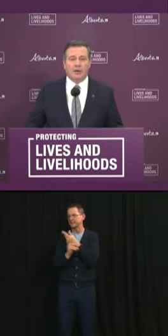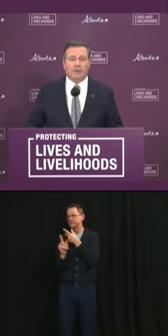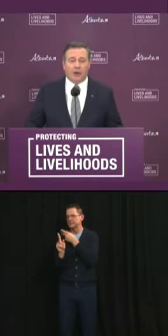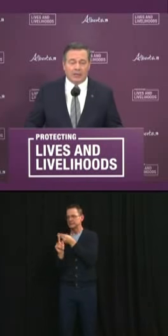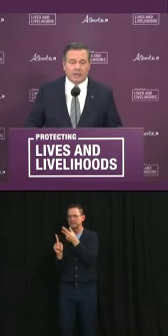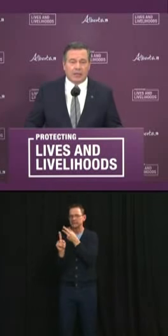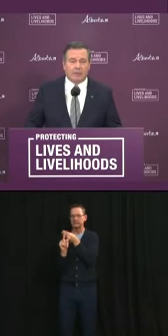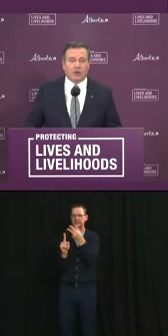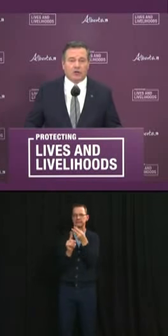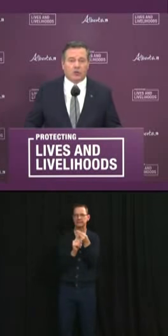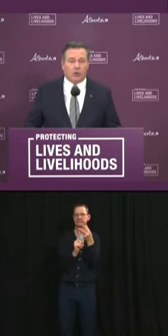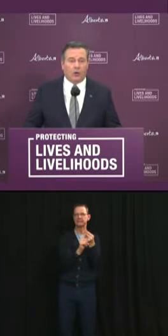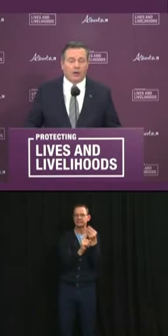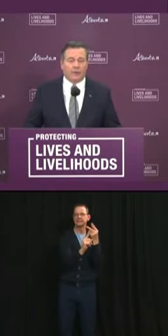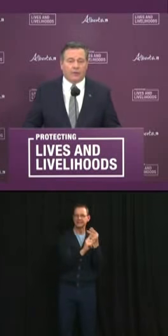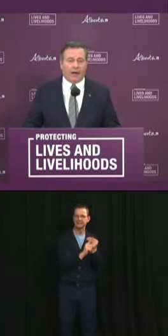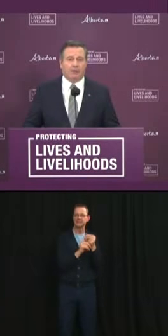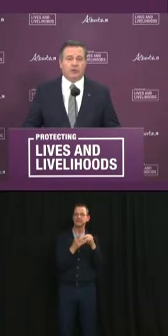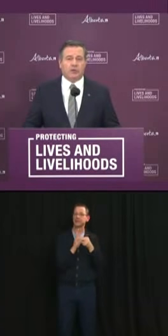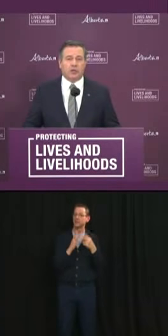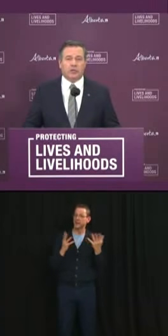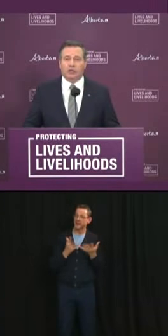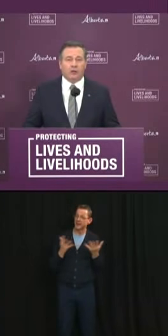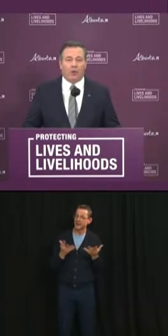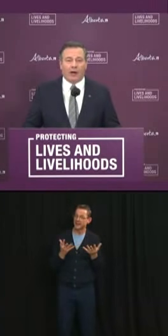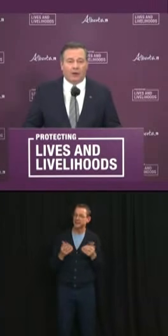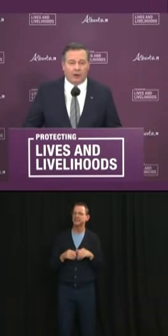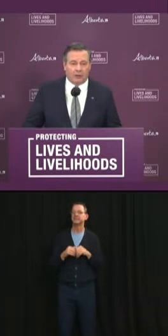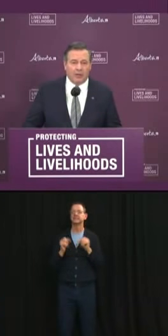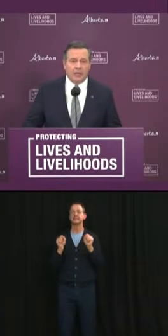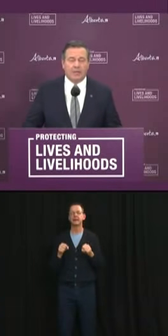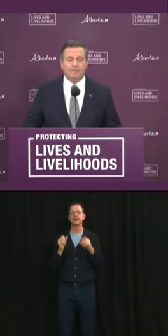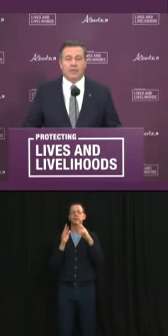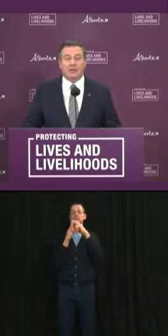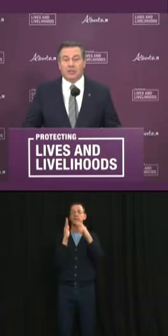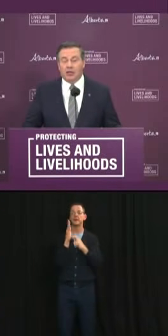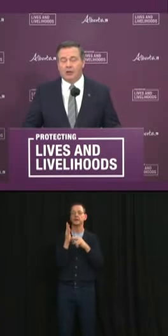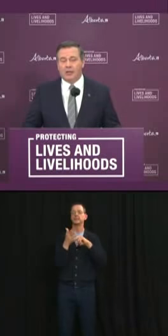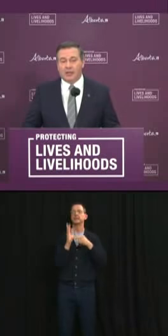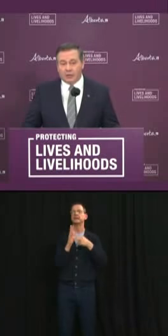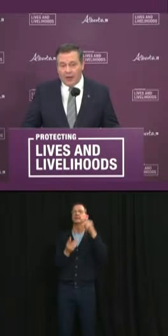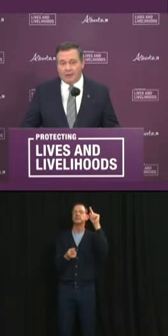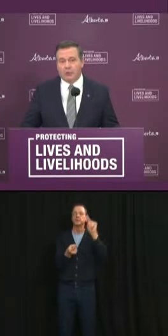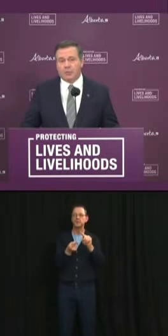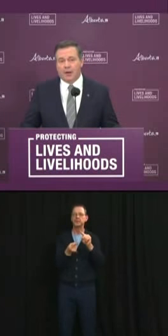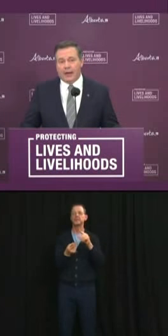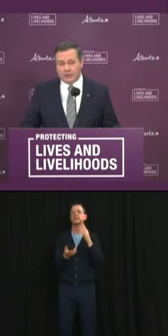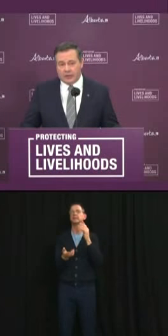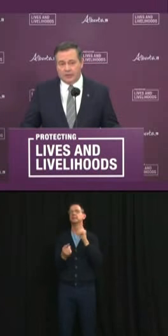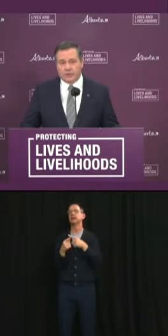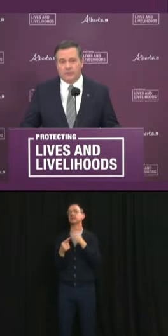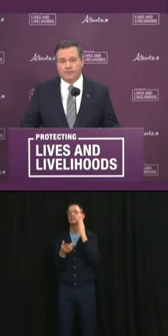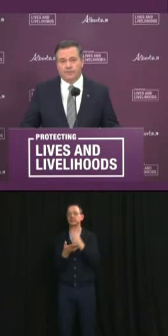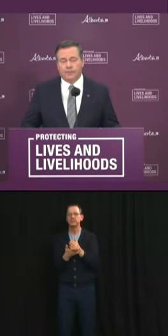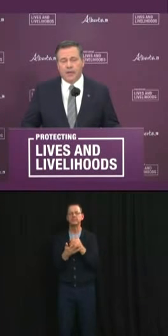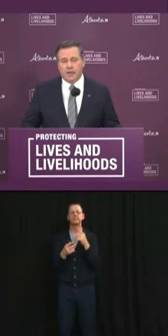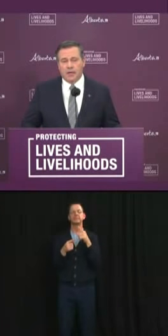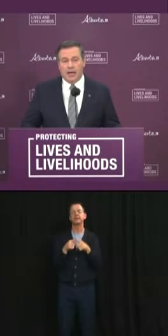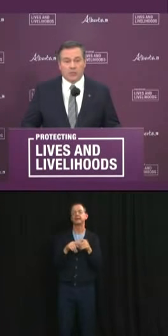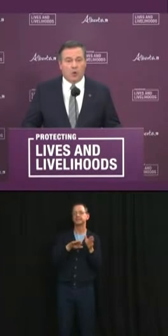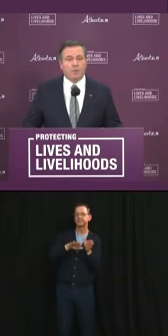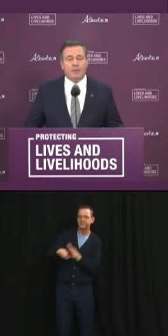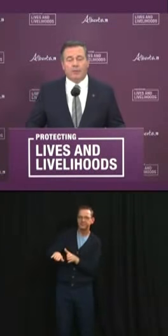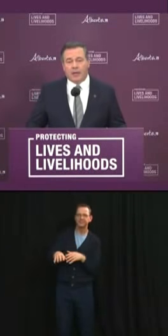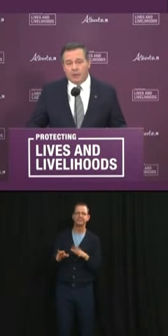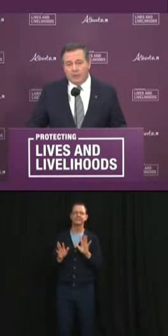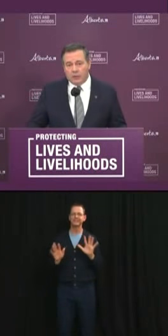period, fighting to keep control of the virus just a little while longer until it is vanquished by vaccines.